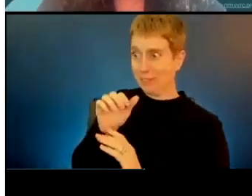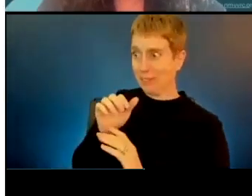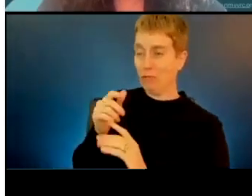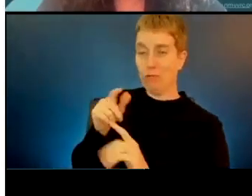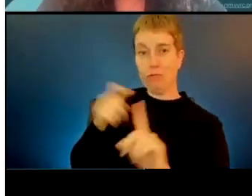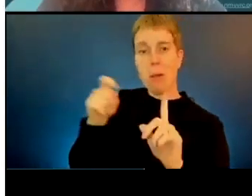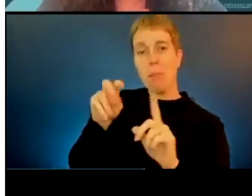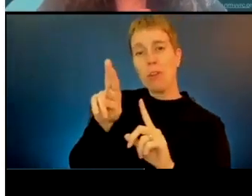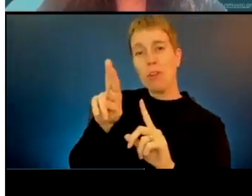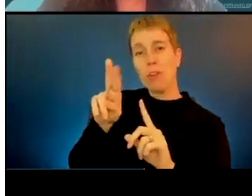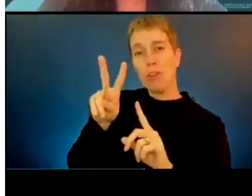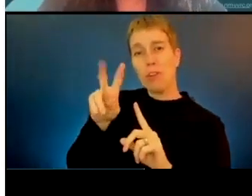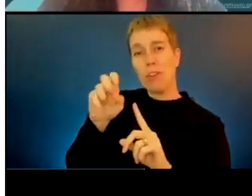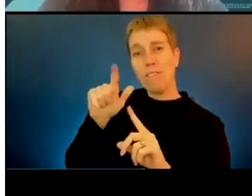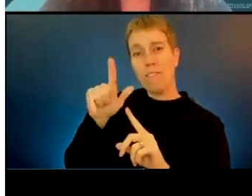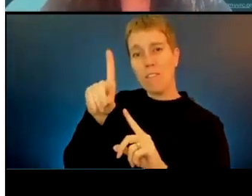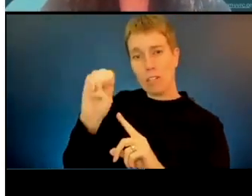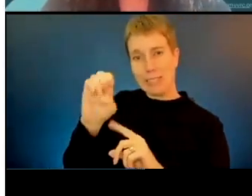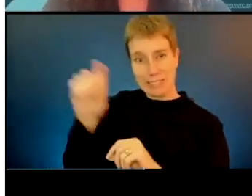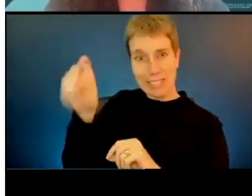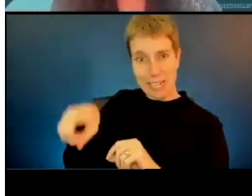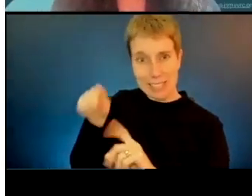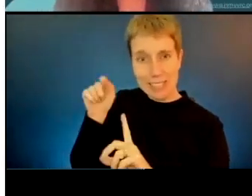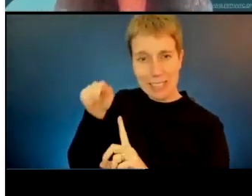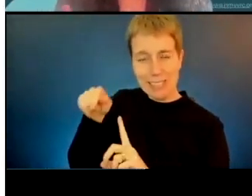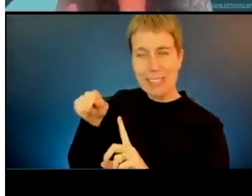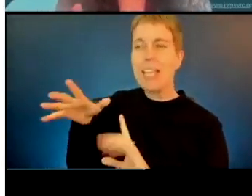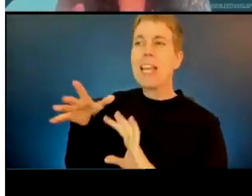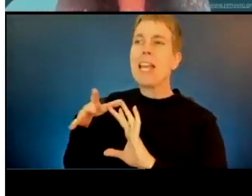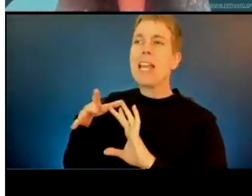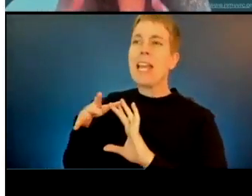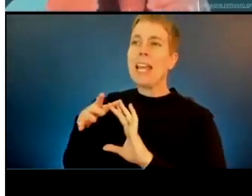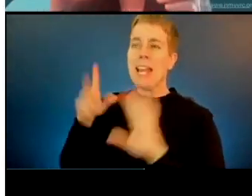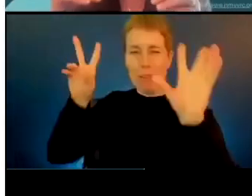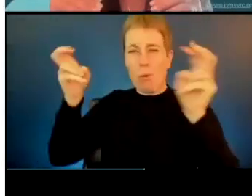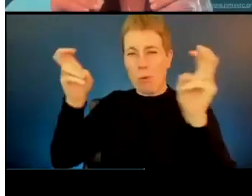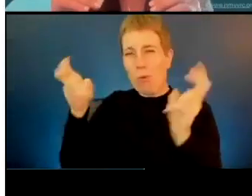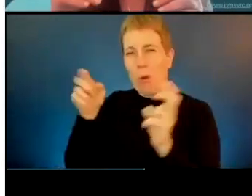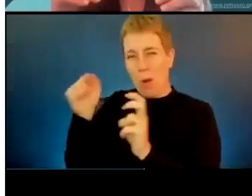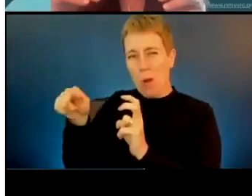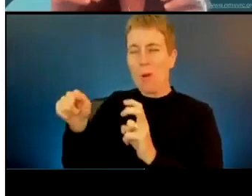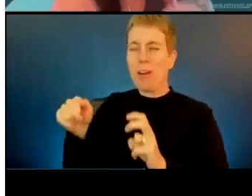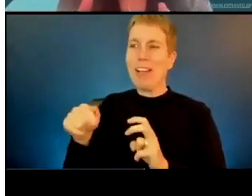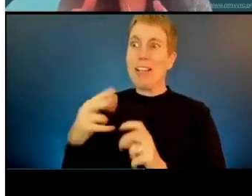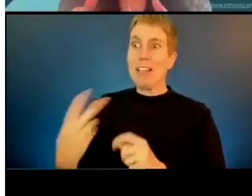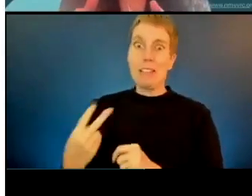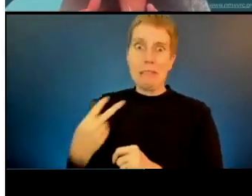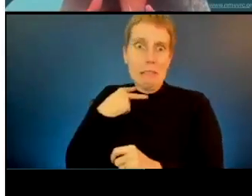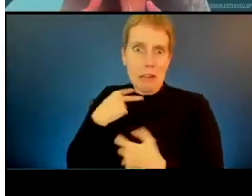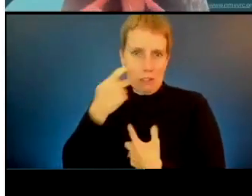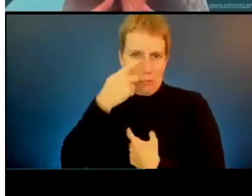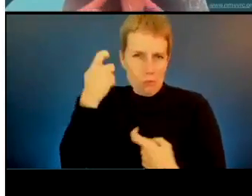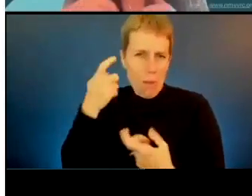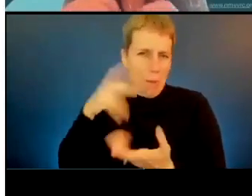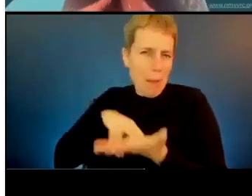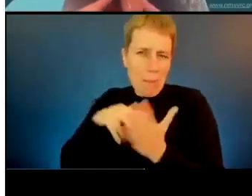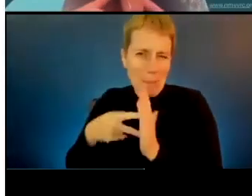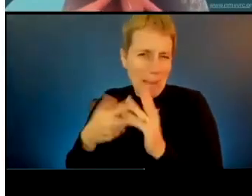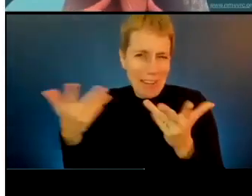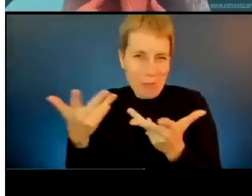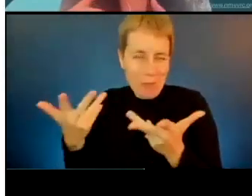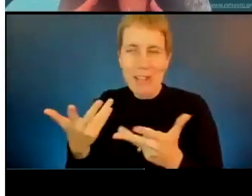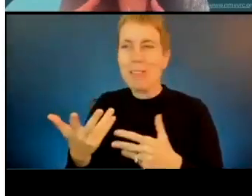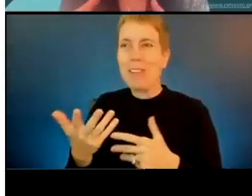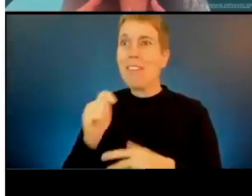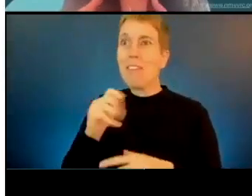that I think was very appropriate for being stuck. So being stuck in trauma is kind of like if you're stood still and you physically are stuck